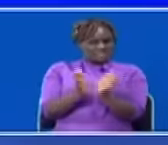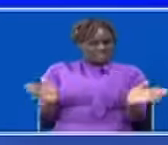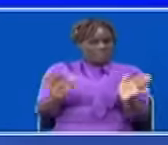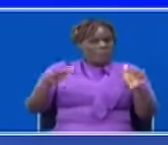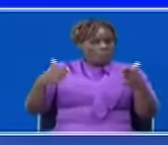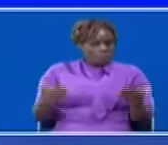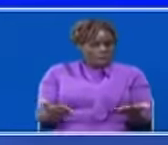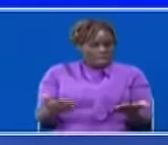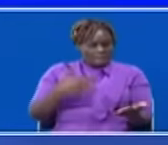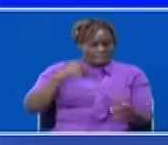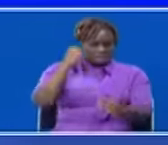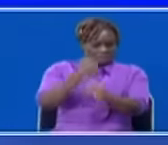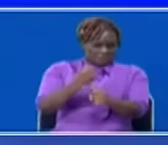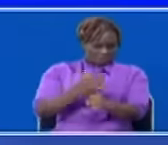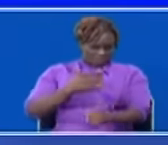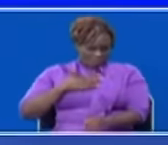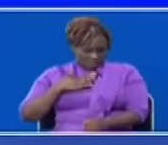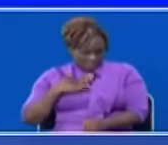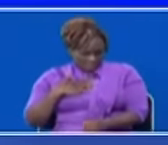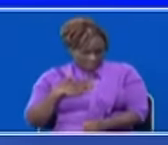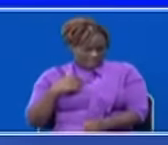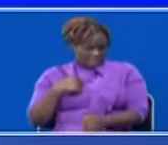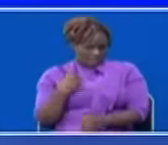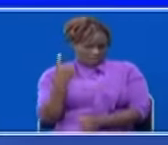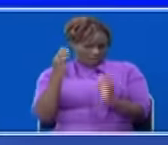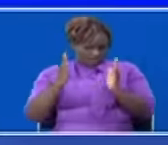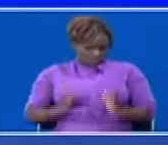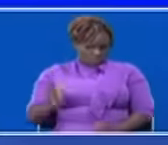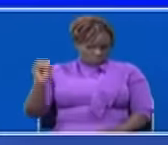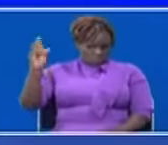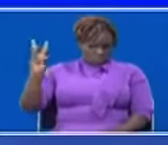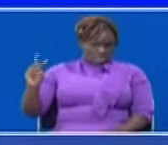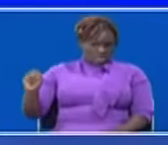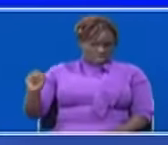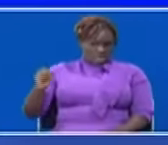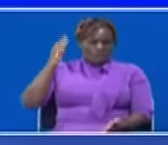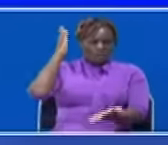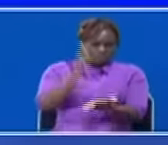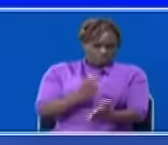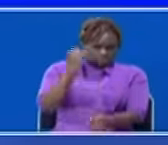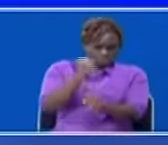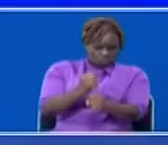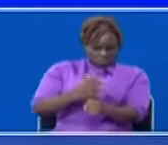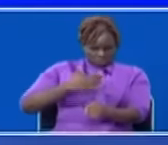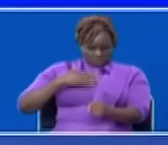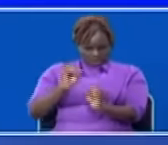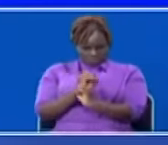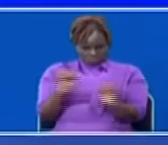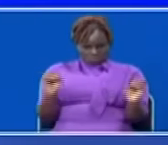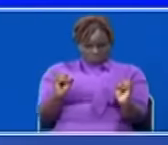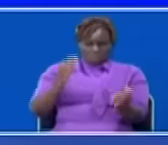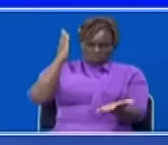party because of my performance. And I am one person in ODM who does not need to prove my performance. I have